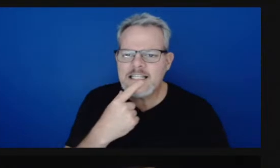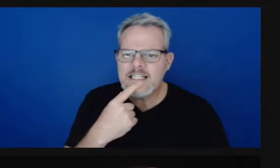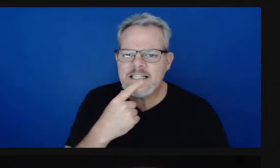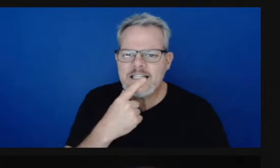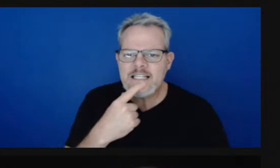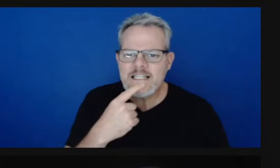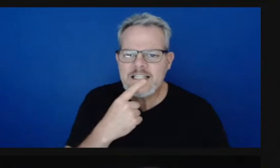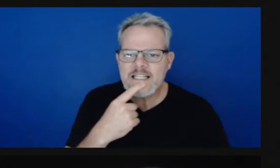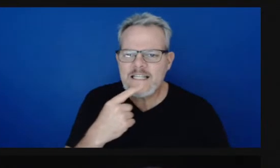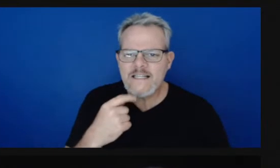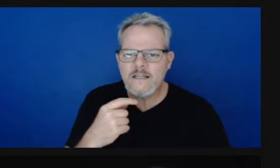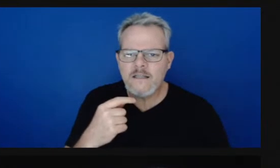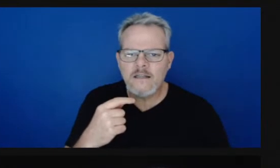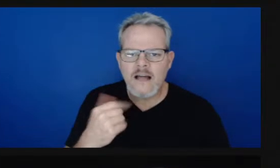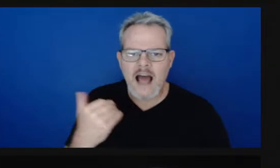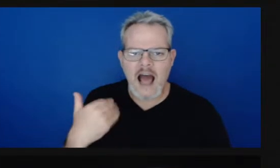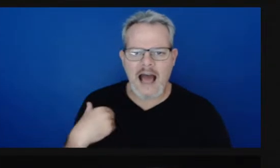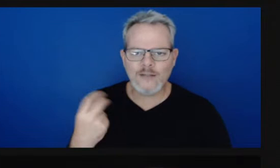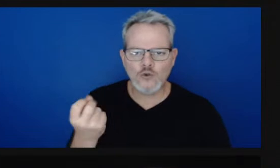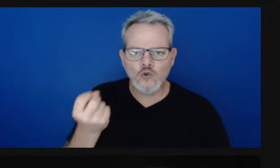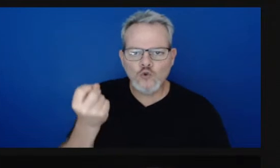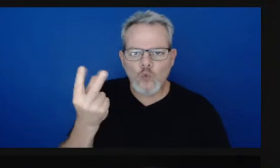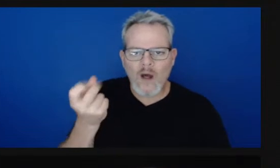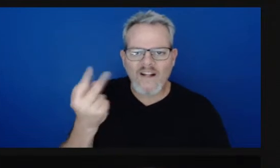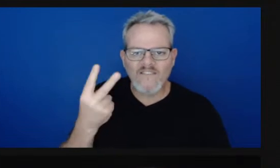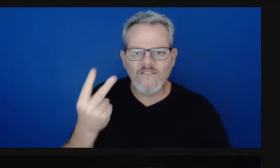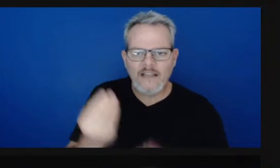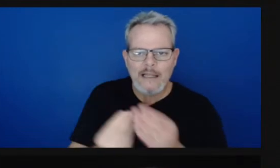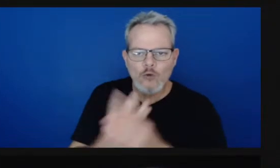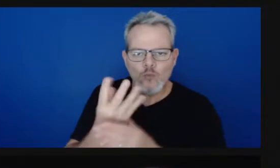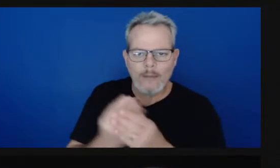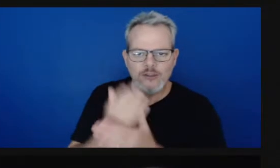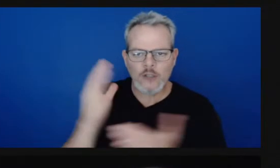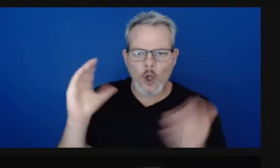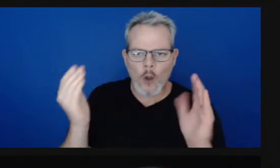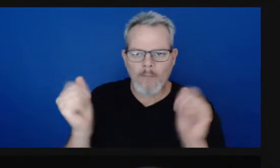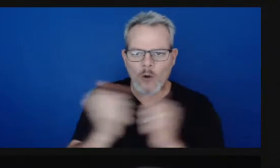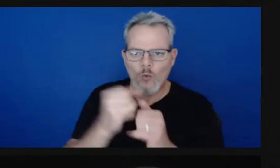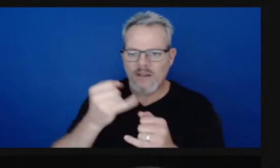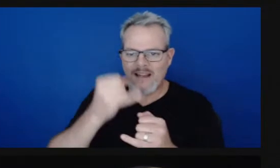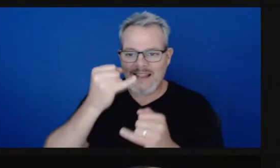the 20th century had 12 eruptions, whereas the second half only had 3.